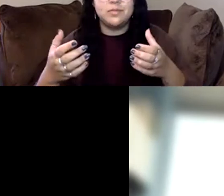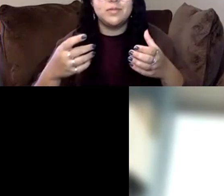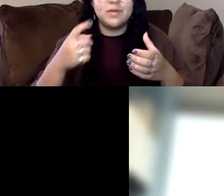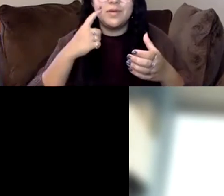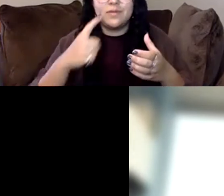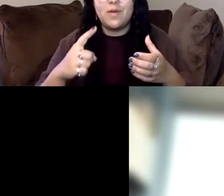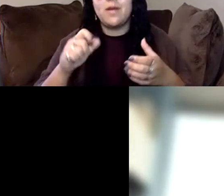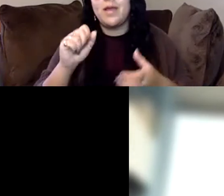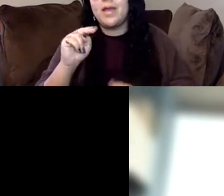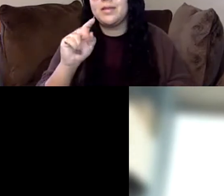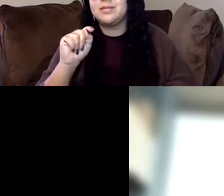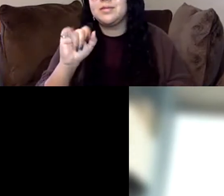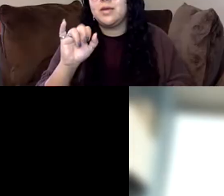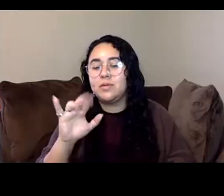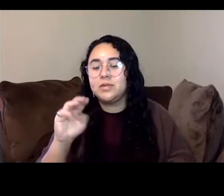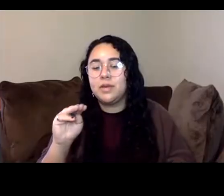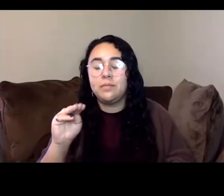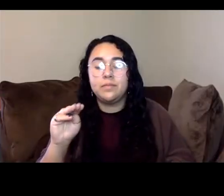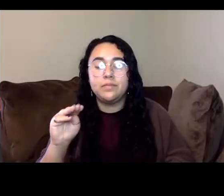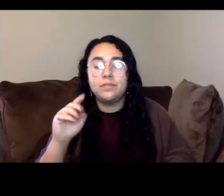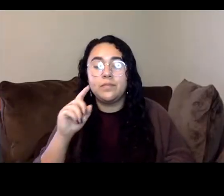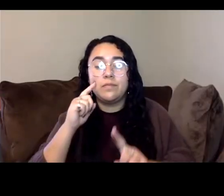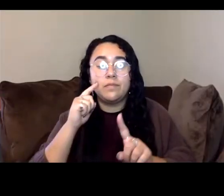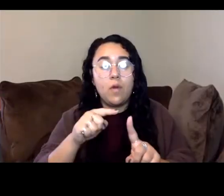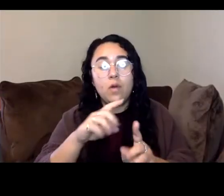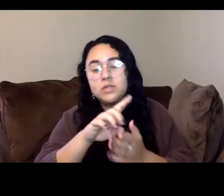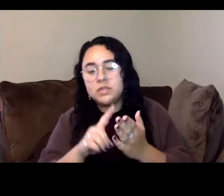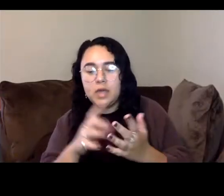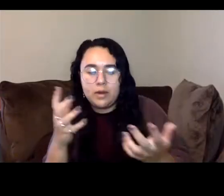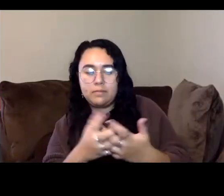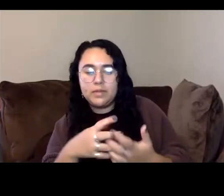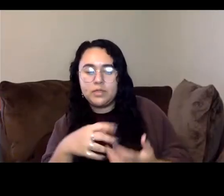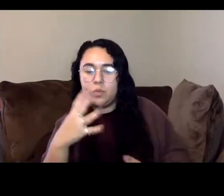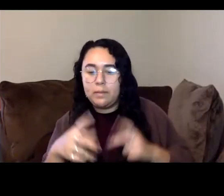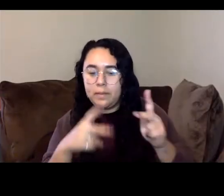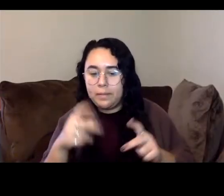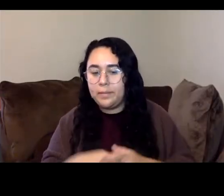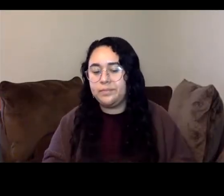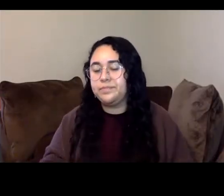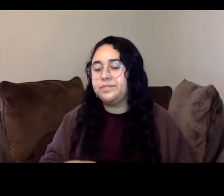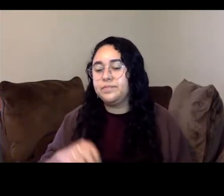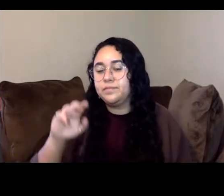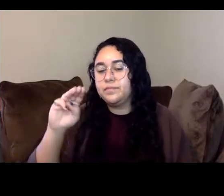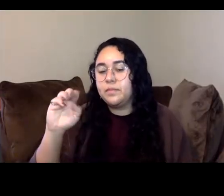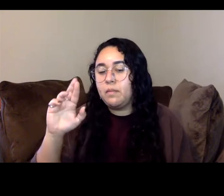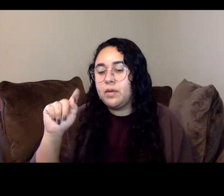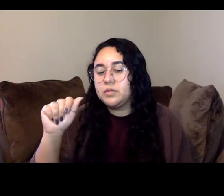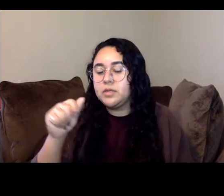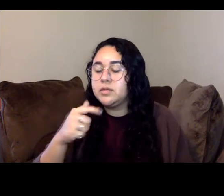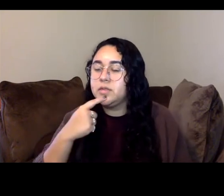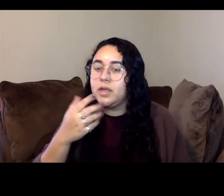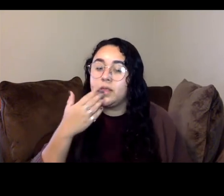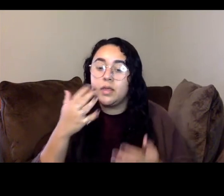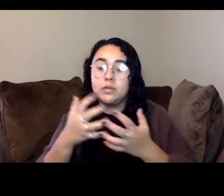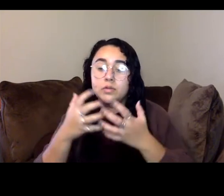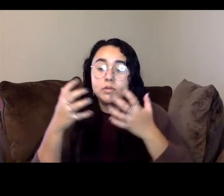Marta. Thank you so much. Thanks for that introduction. And